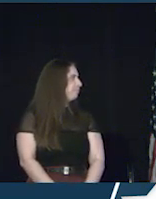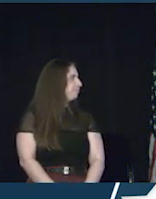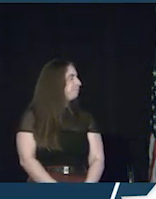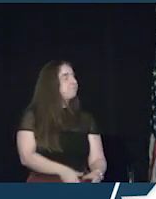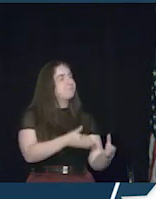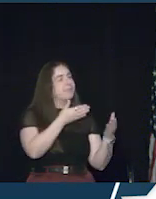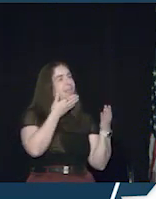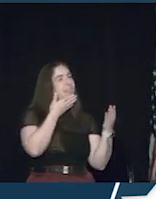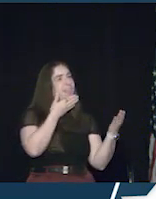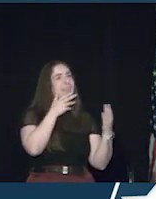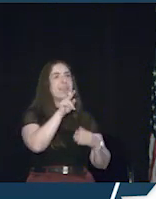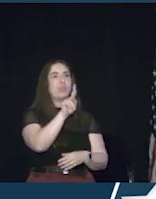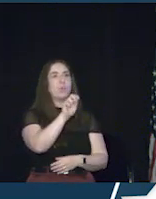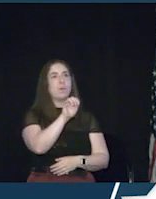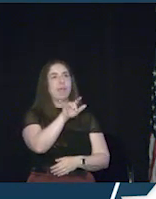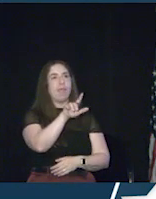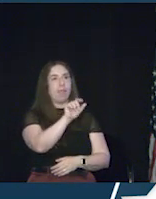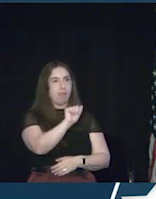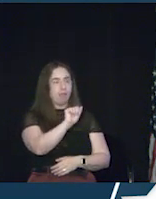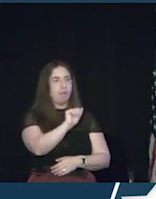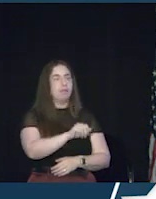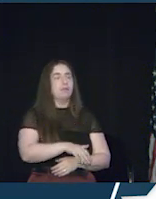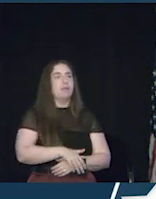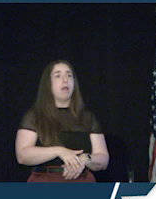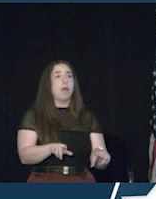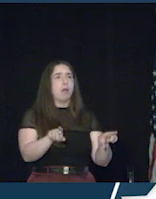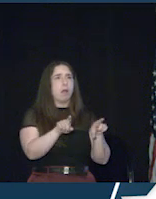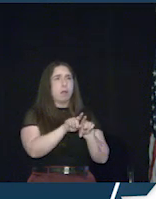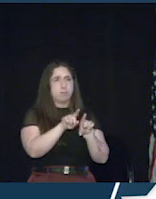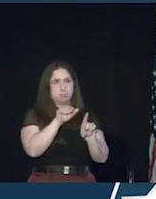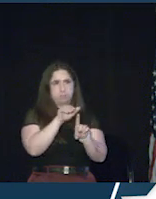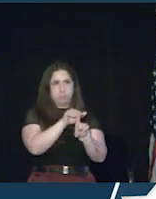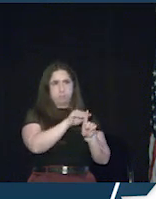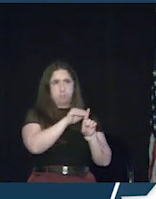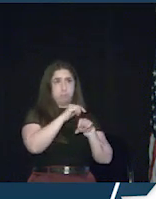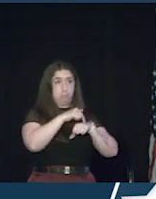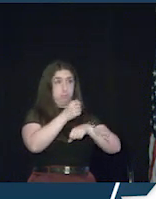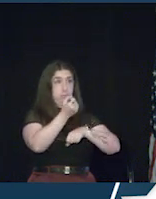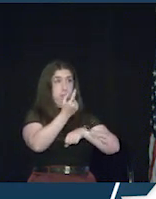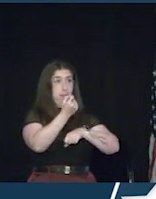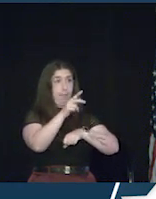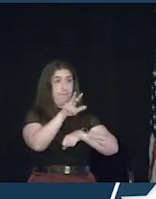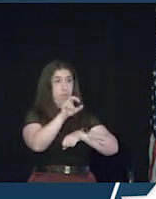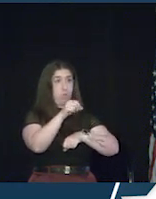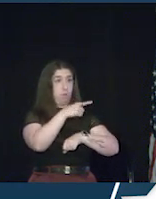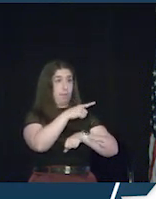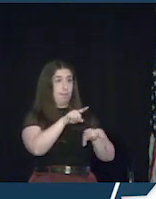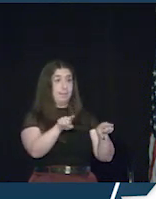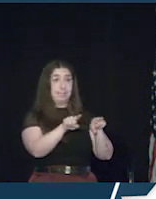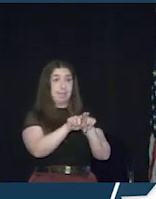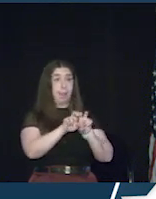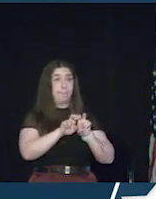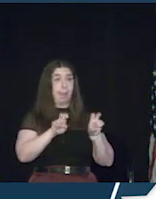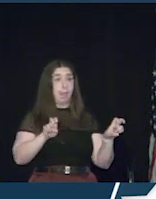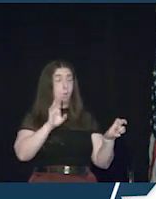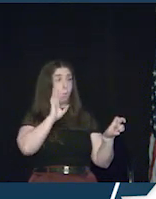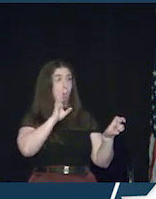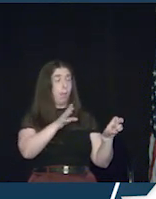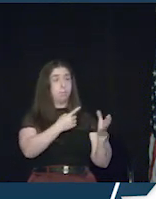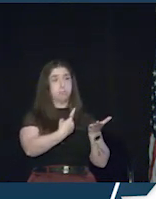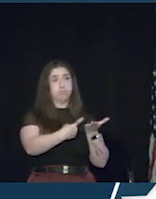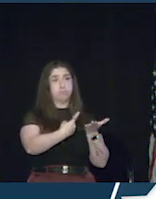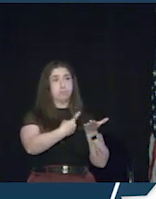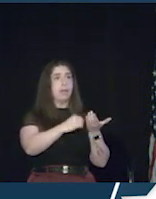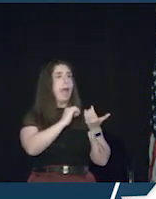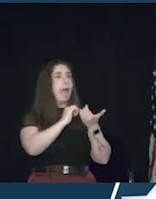Thank you, Kayla. And just a reminder, at 11:30, this same panel is going to be talking about